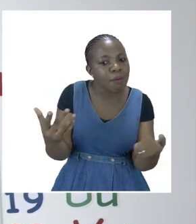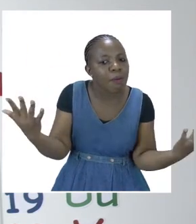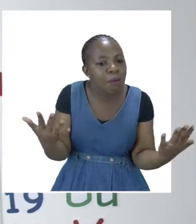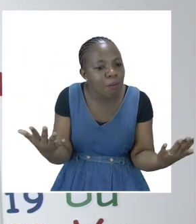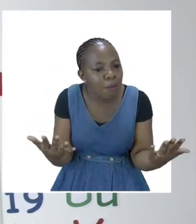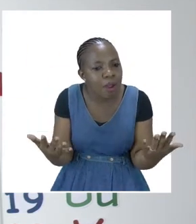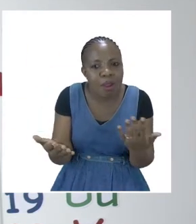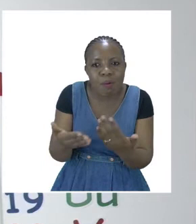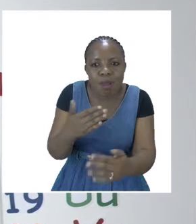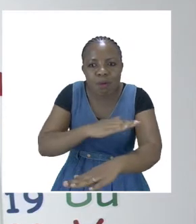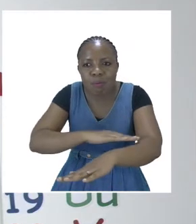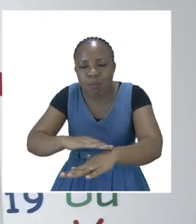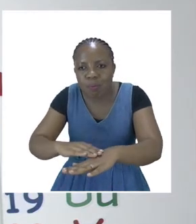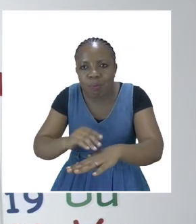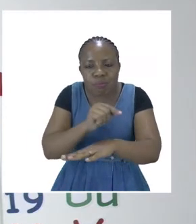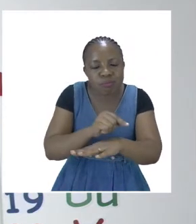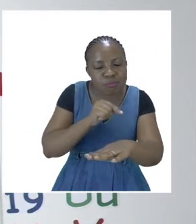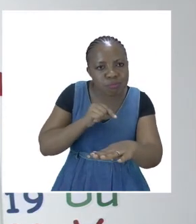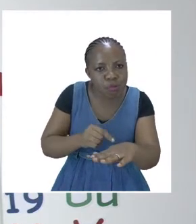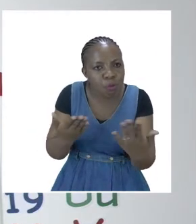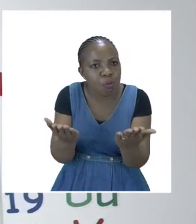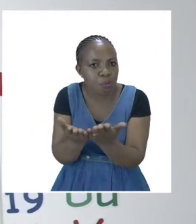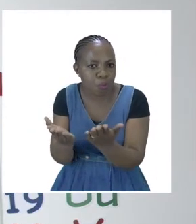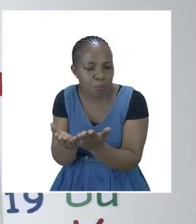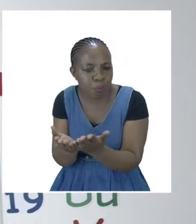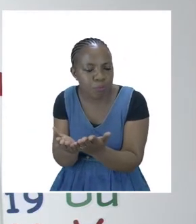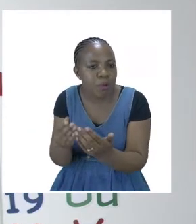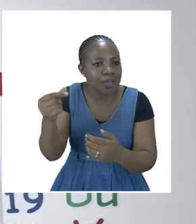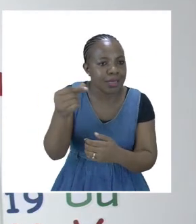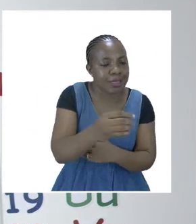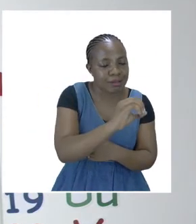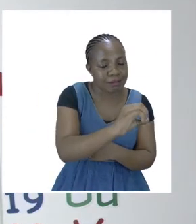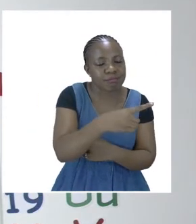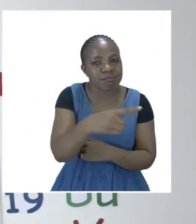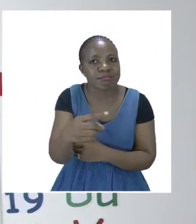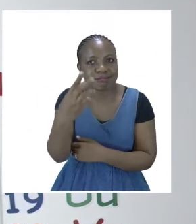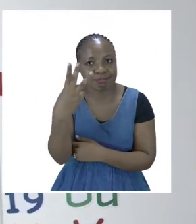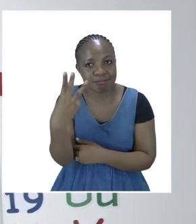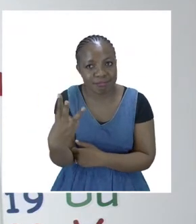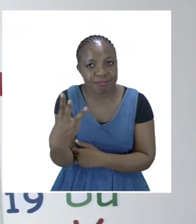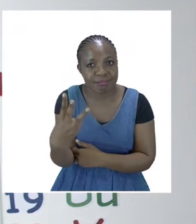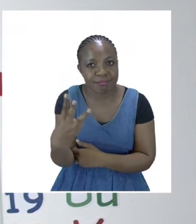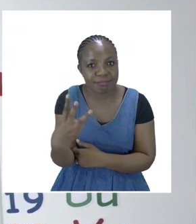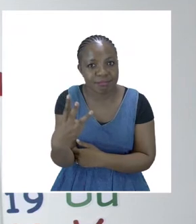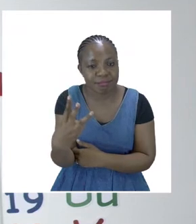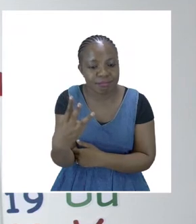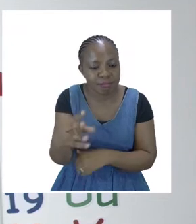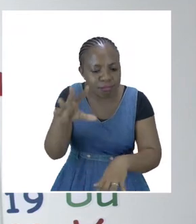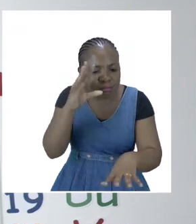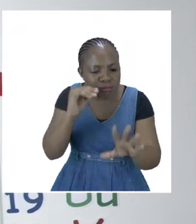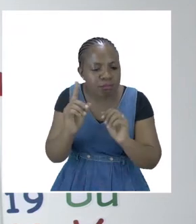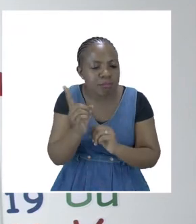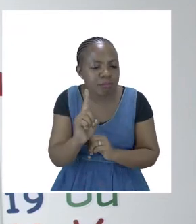to Thursday for pre-primary up until grade 3. The lessons are for listening